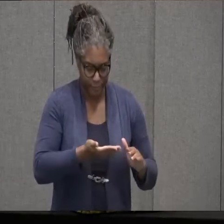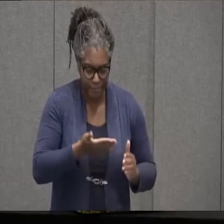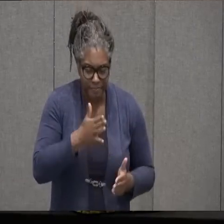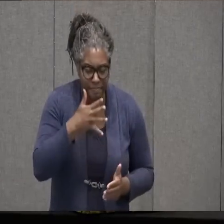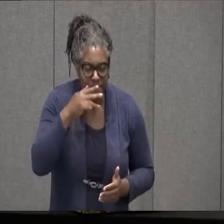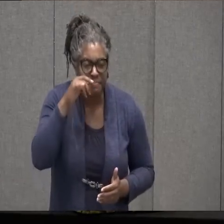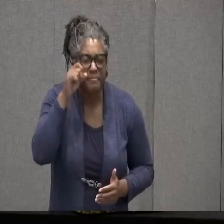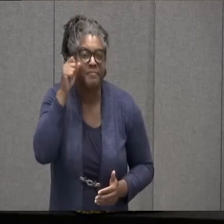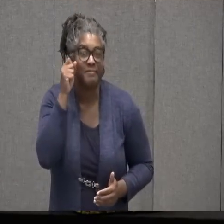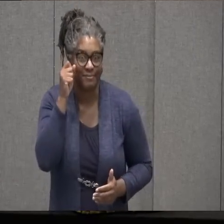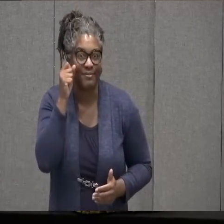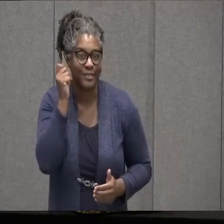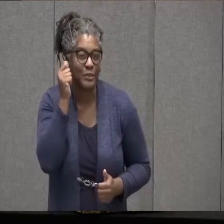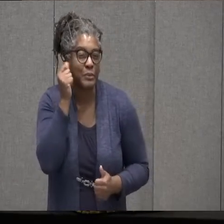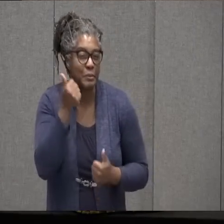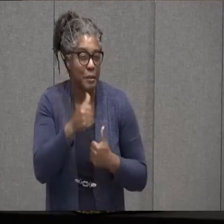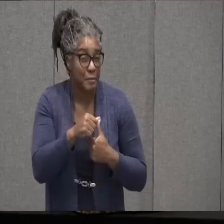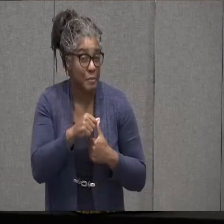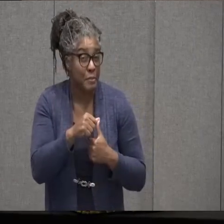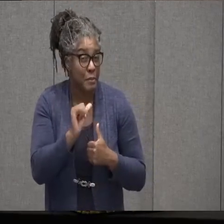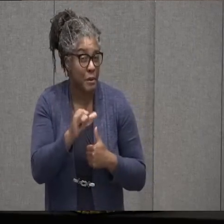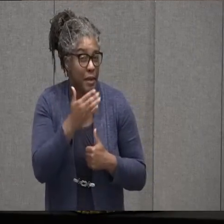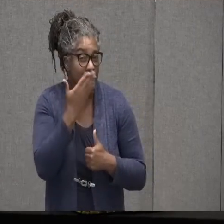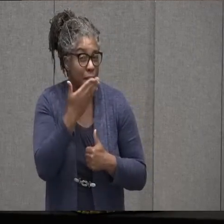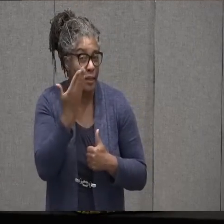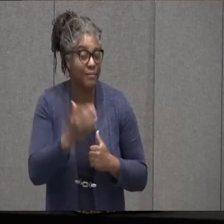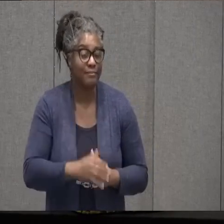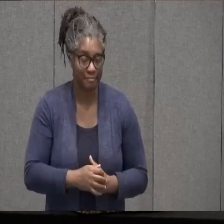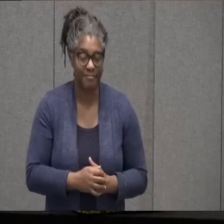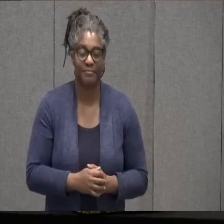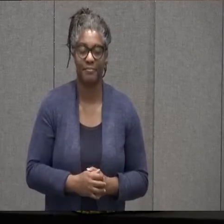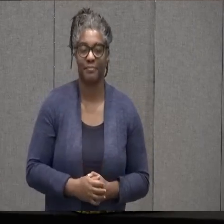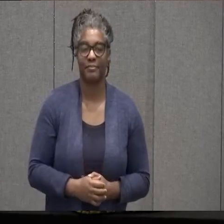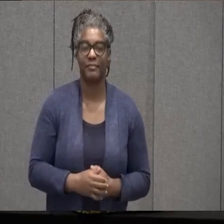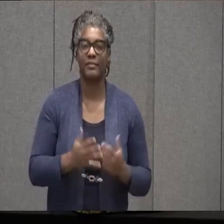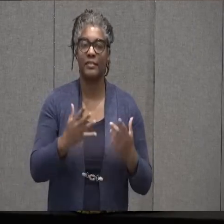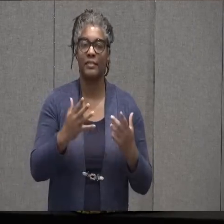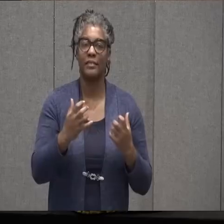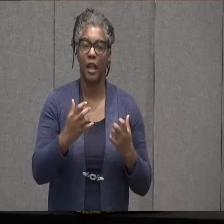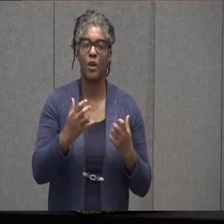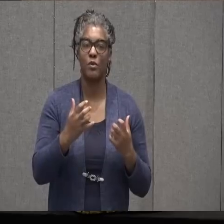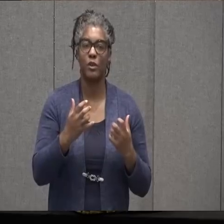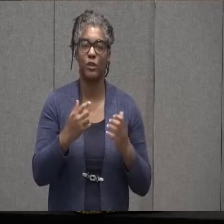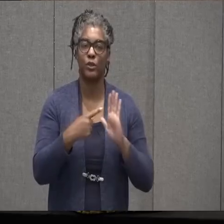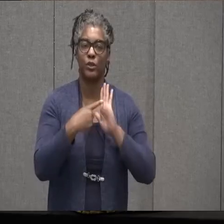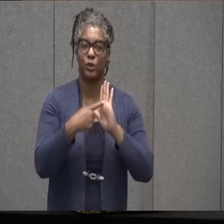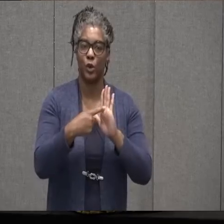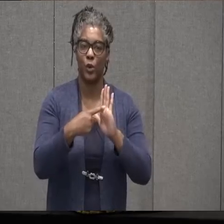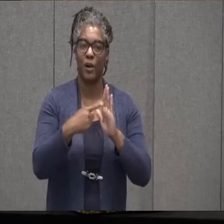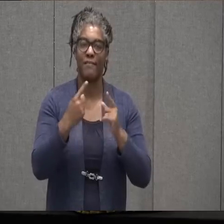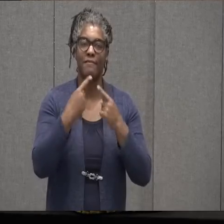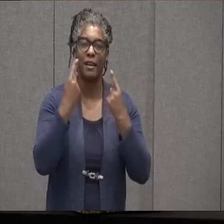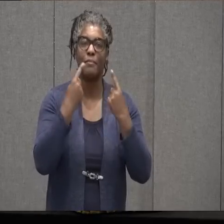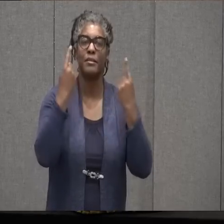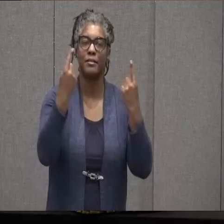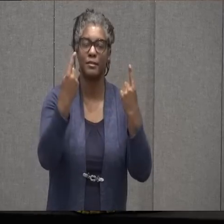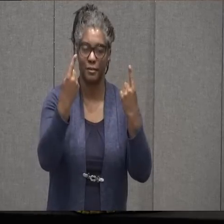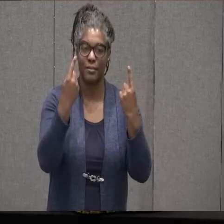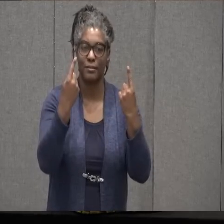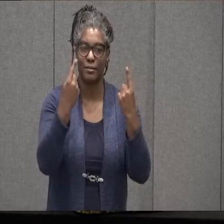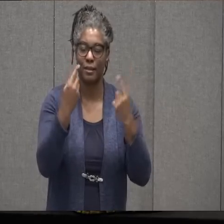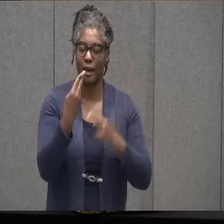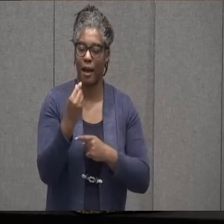I want to share a haiku, a very famous haiku with you. It's by a Japanese